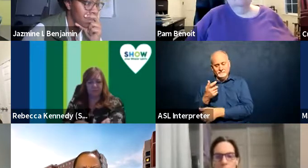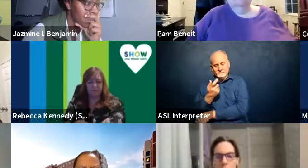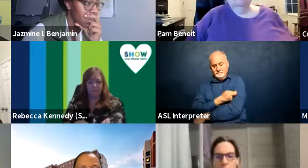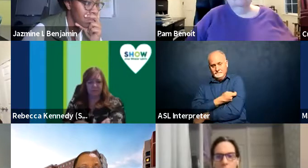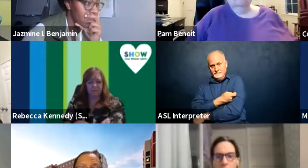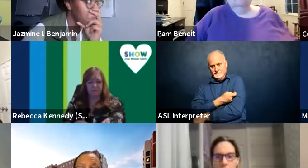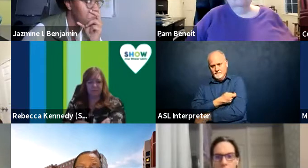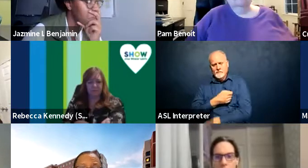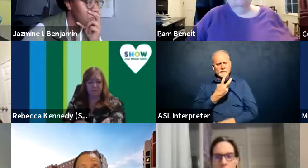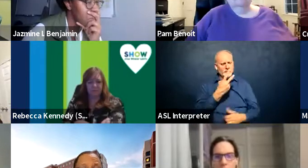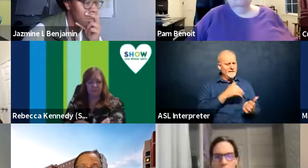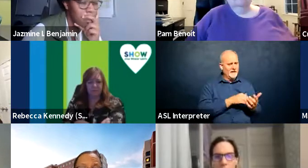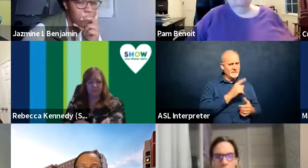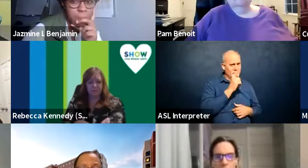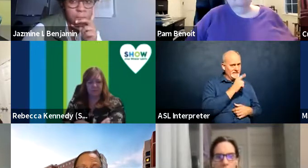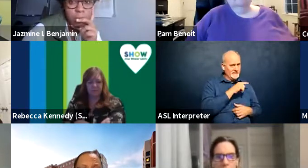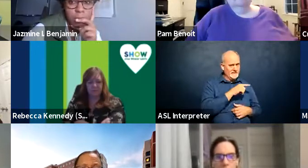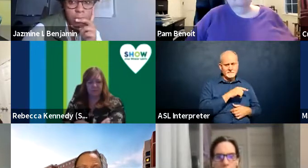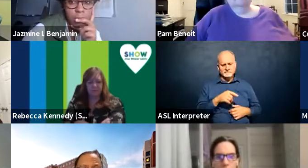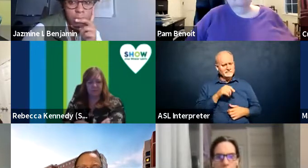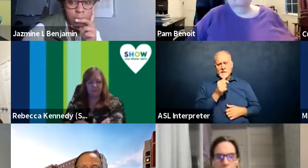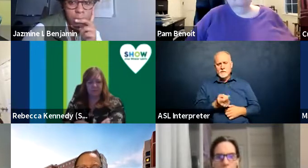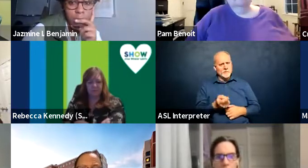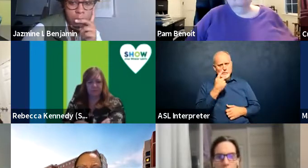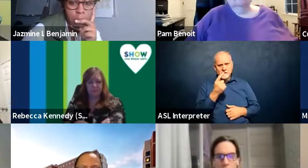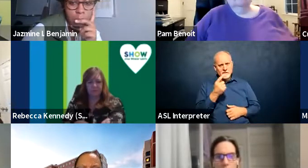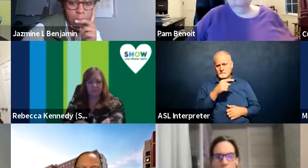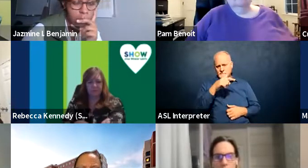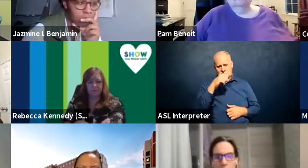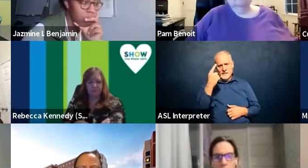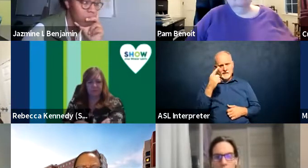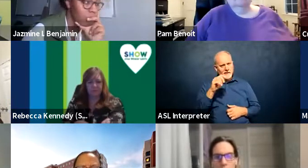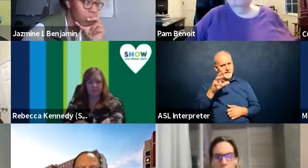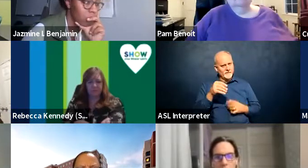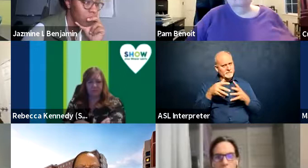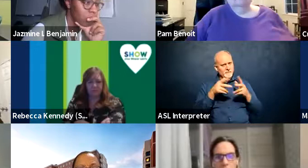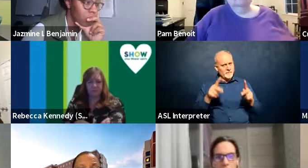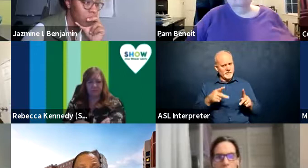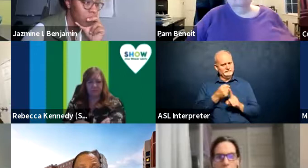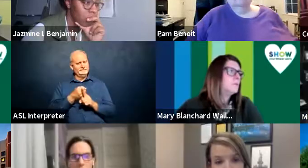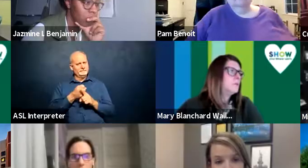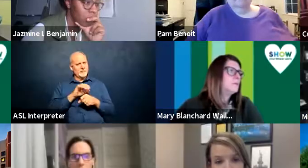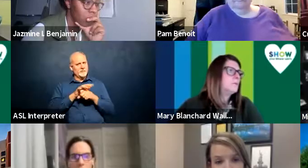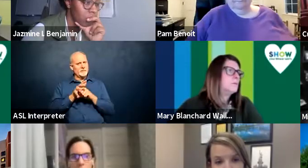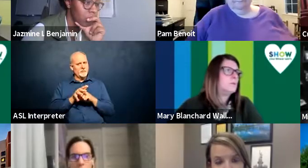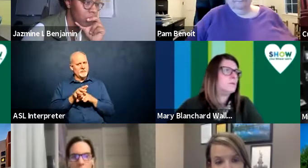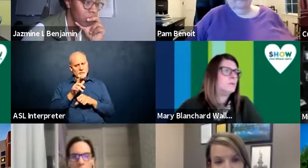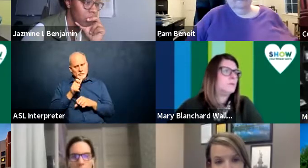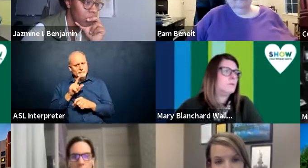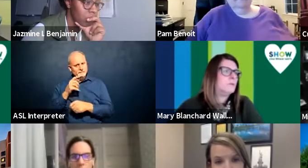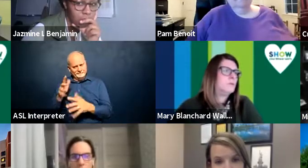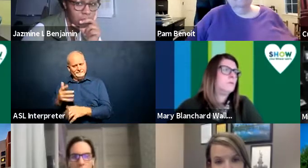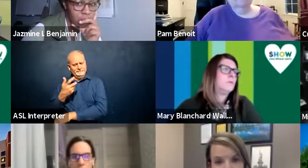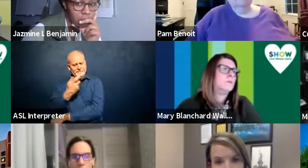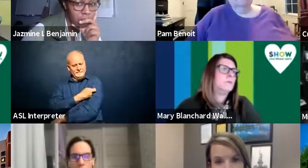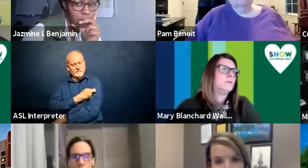who were placebos. Not a single African-American got infected who got the vaccine. So it is appeared to be